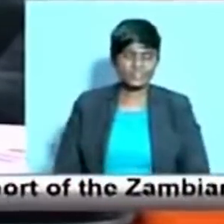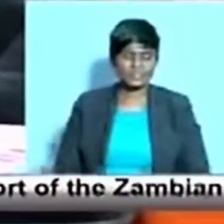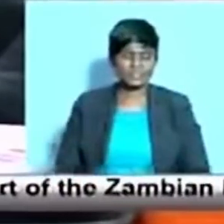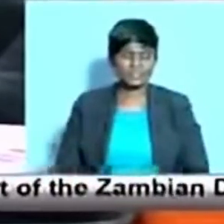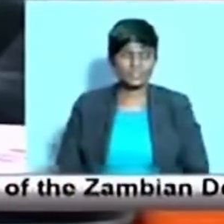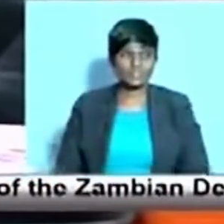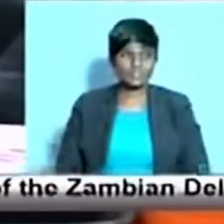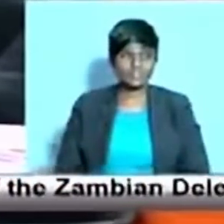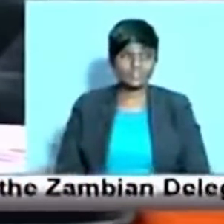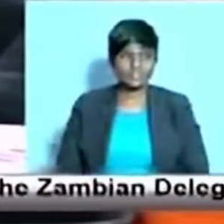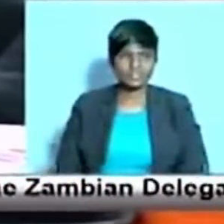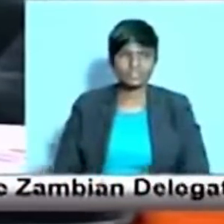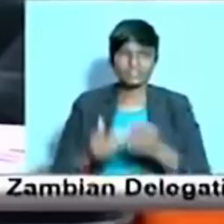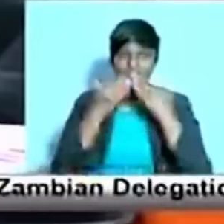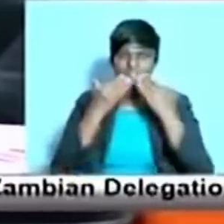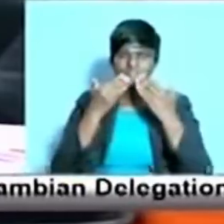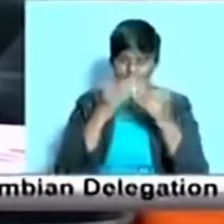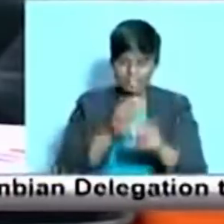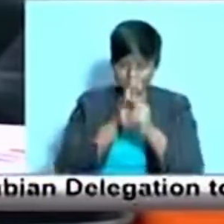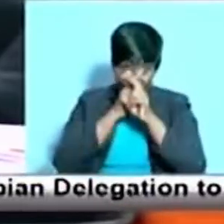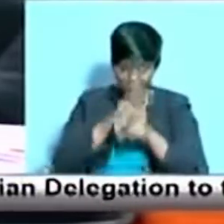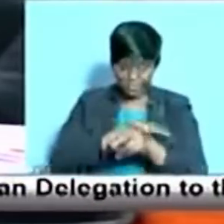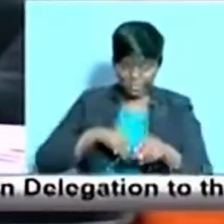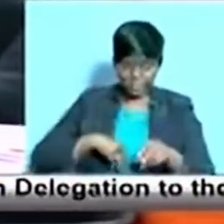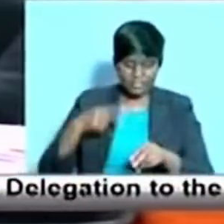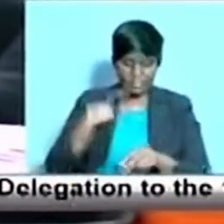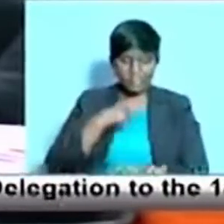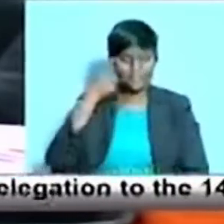Thank you. The Honorable Member for Chieng.